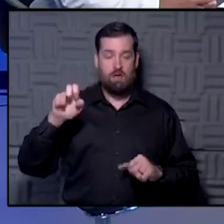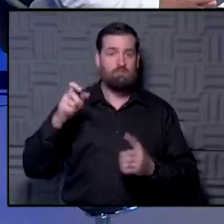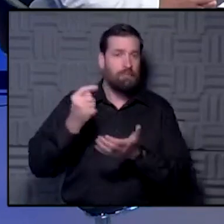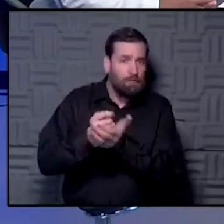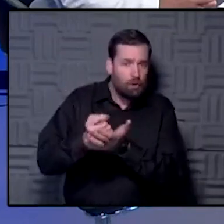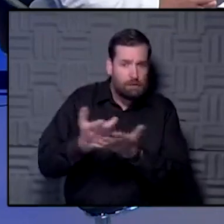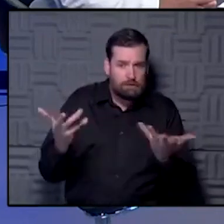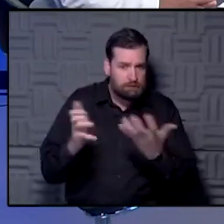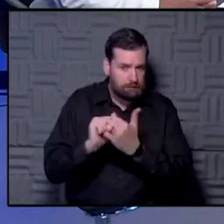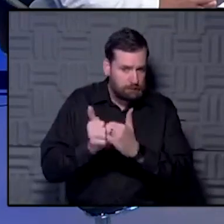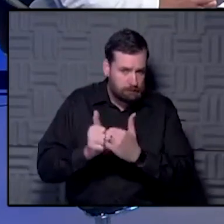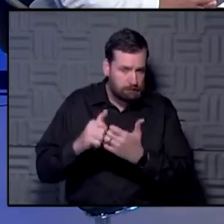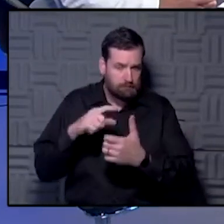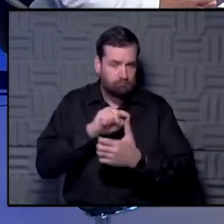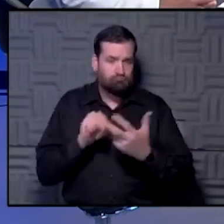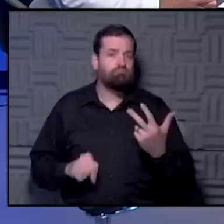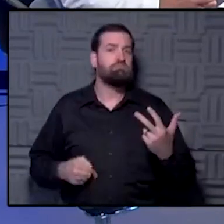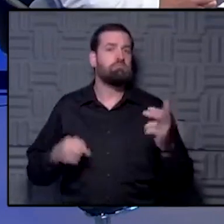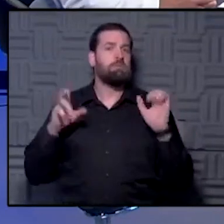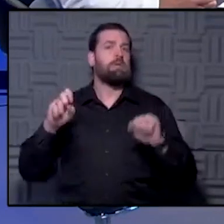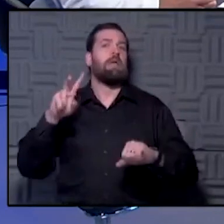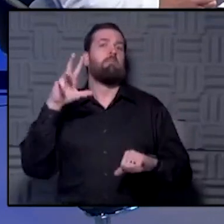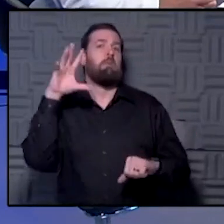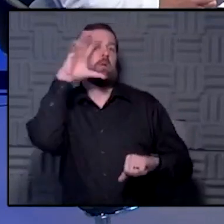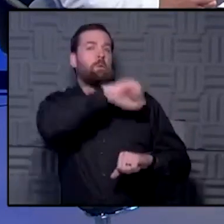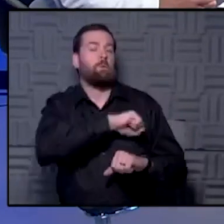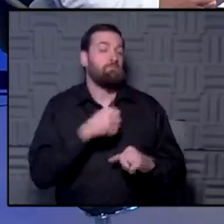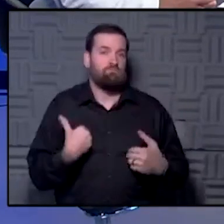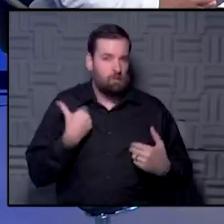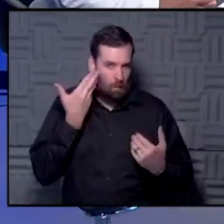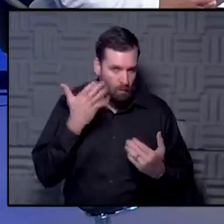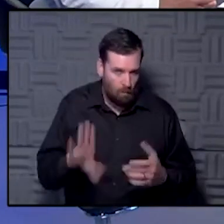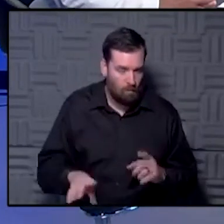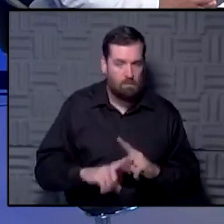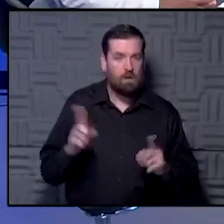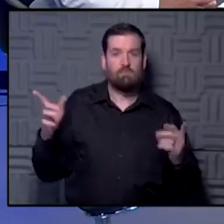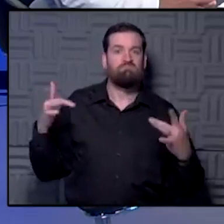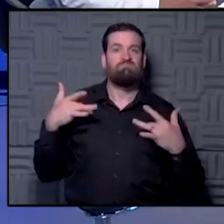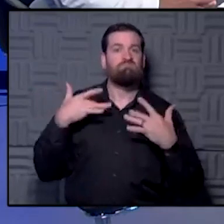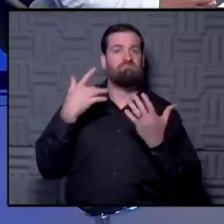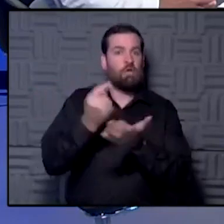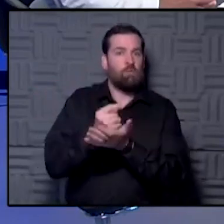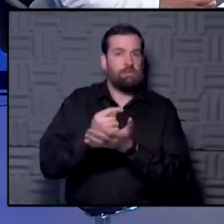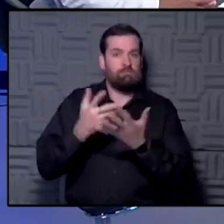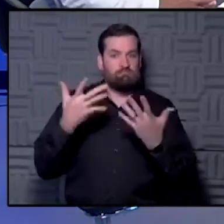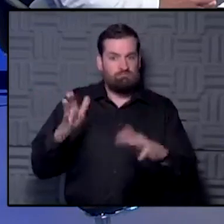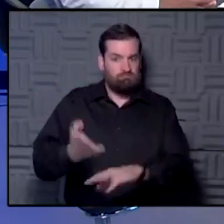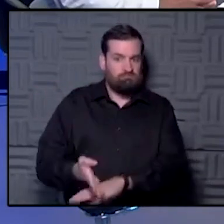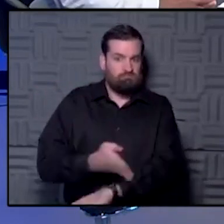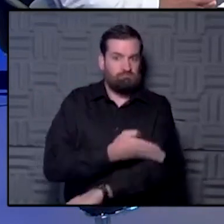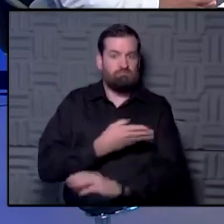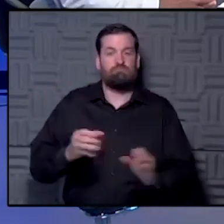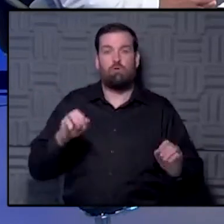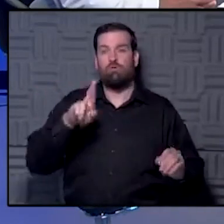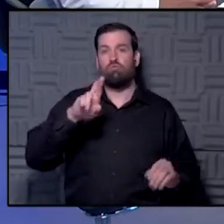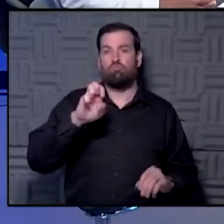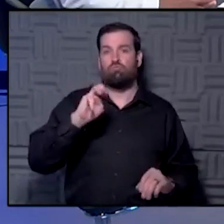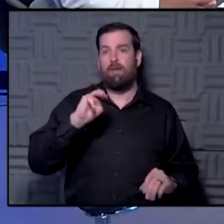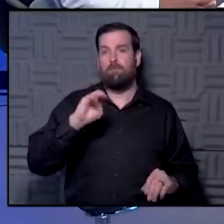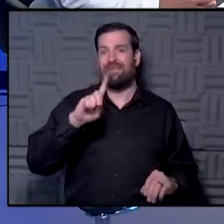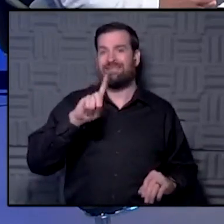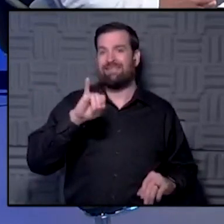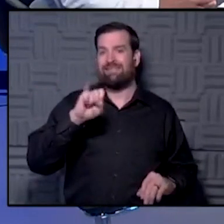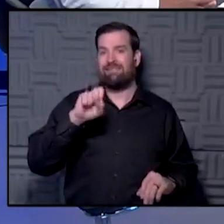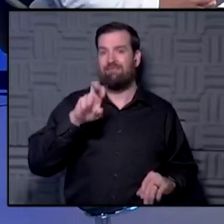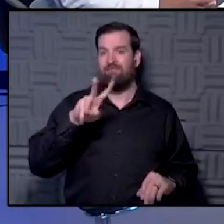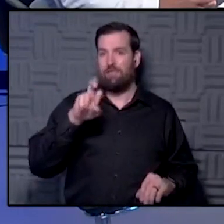receive, we could speculate about. We don't know. Right. But certainly there are, therapies that have come further along with remdesivir and things like that. There are